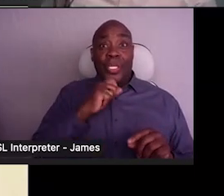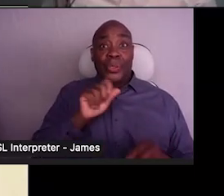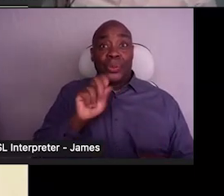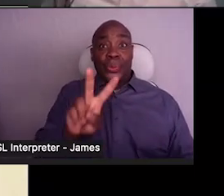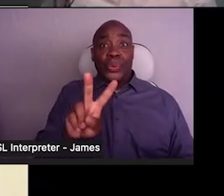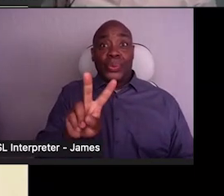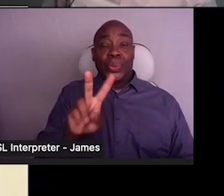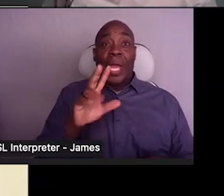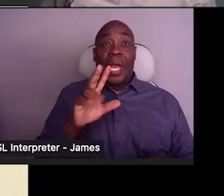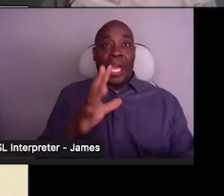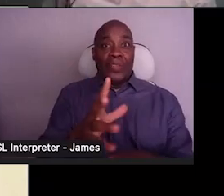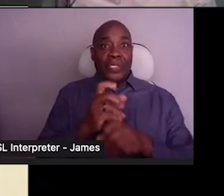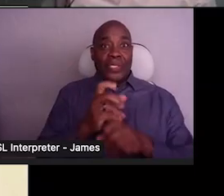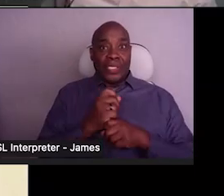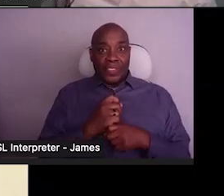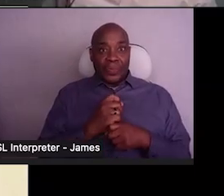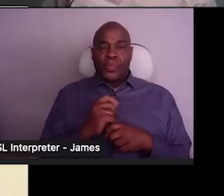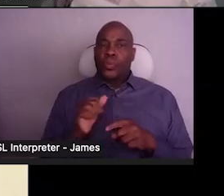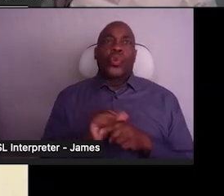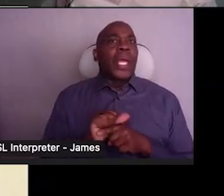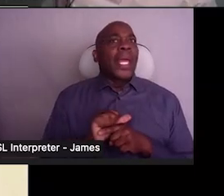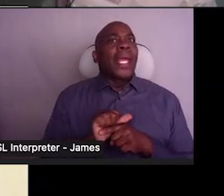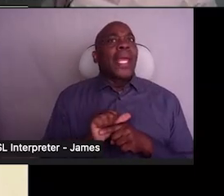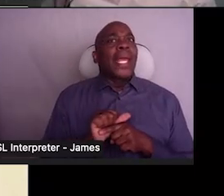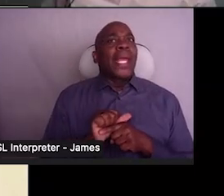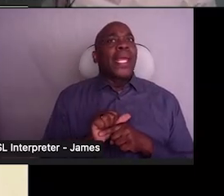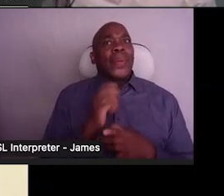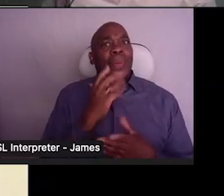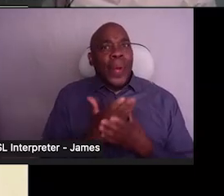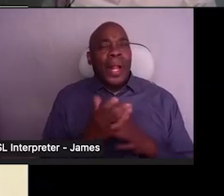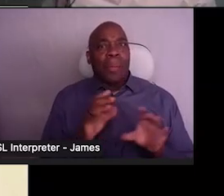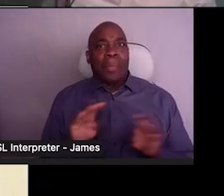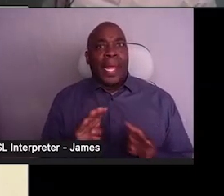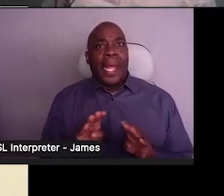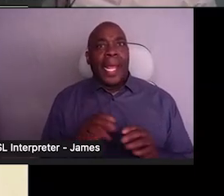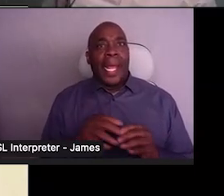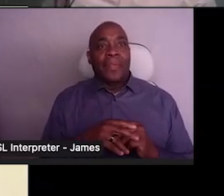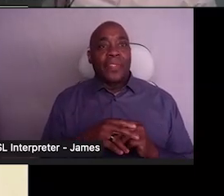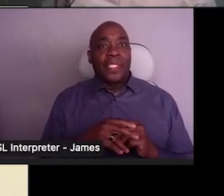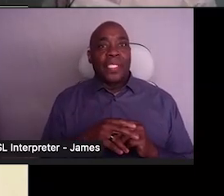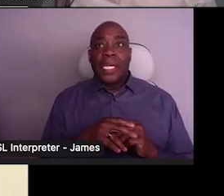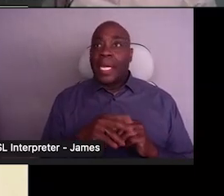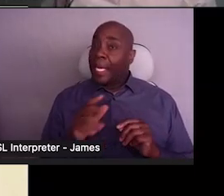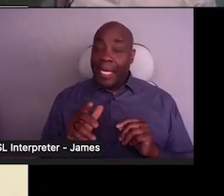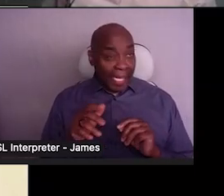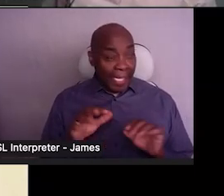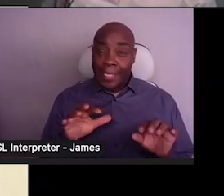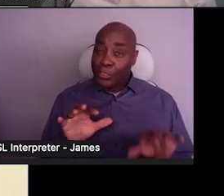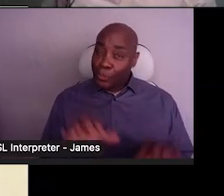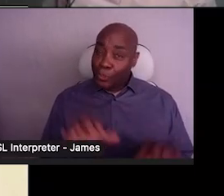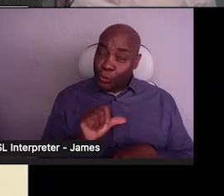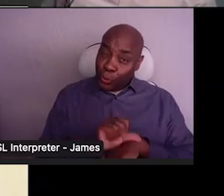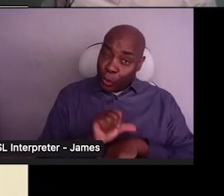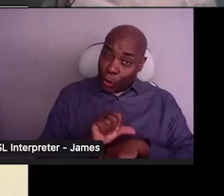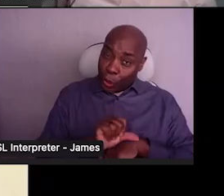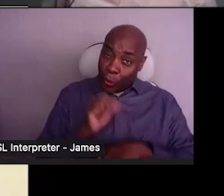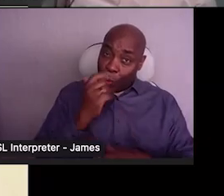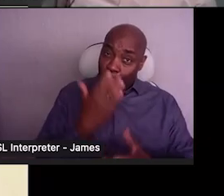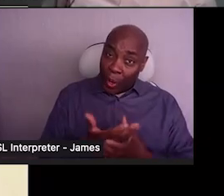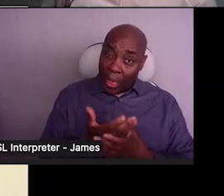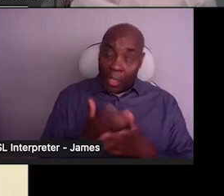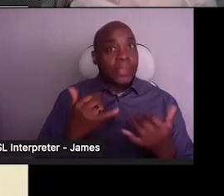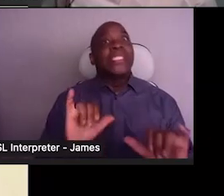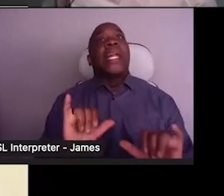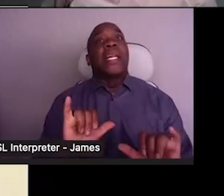old and I received him, he was completely trained, very well behaved. He did his job and he did it